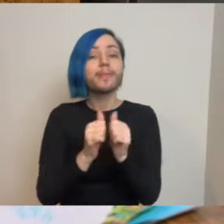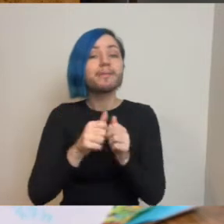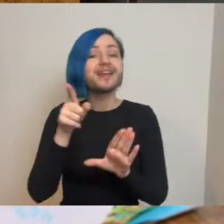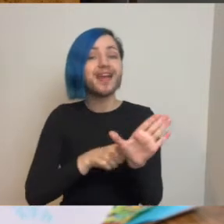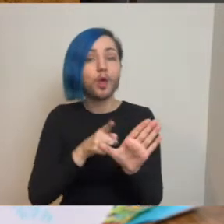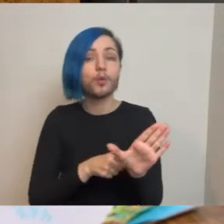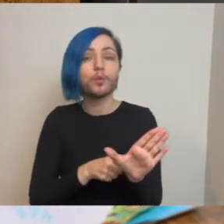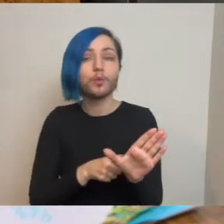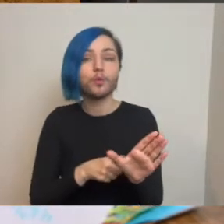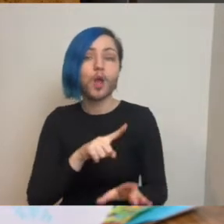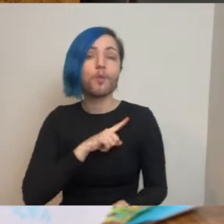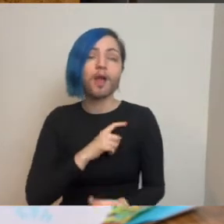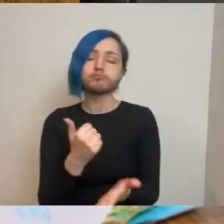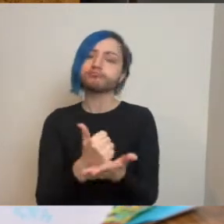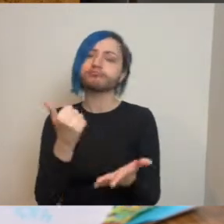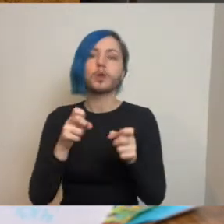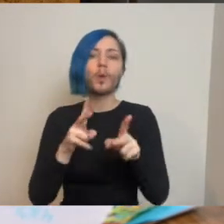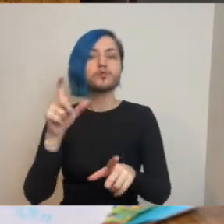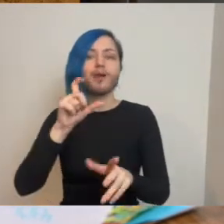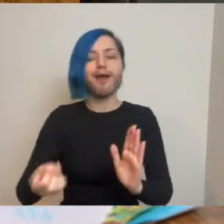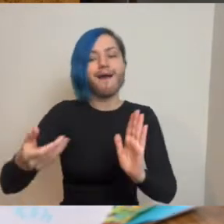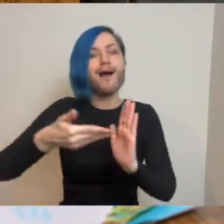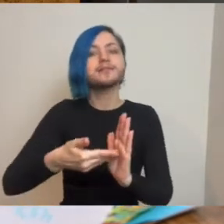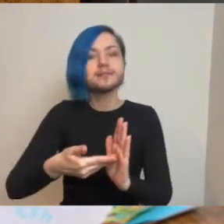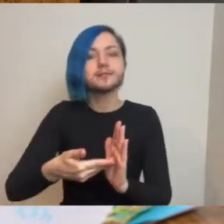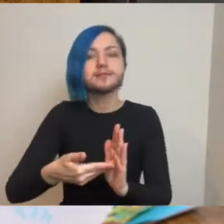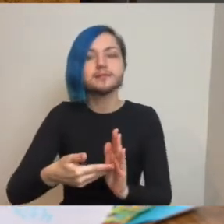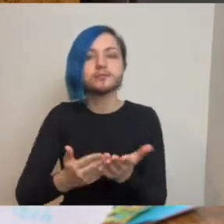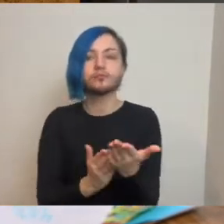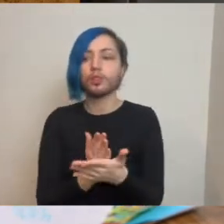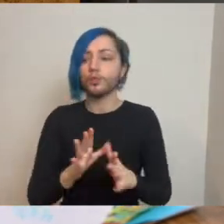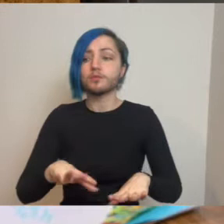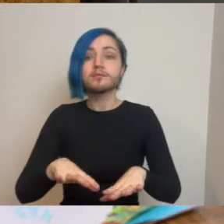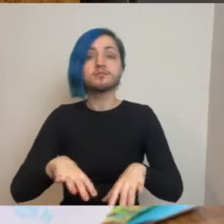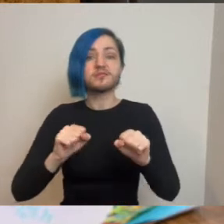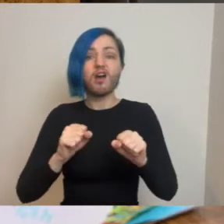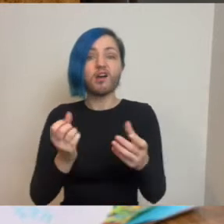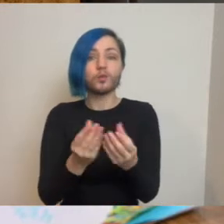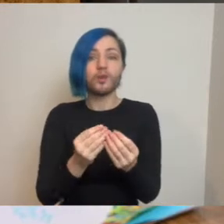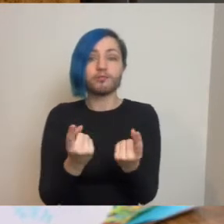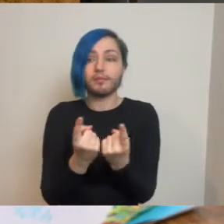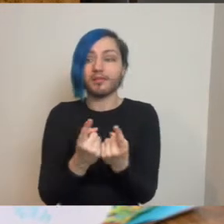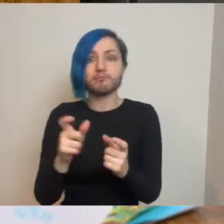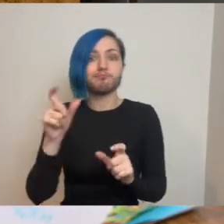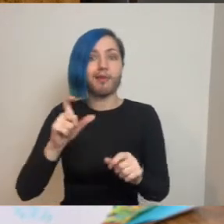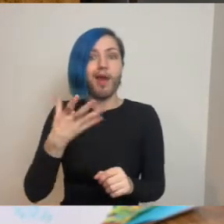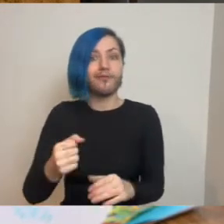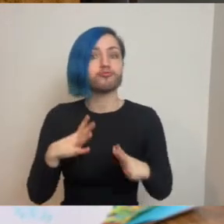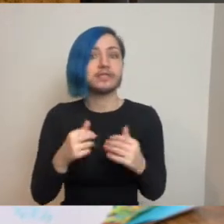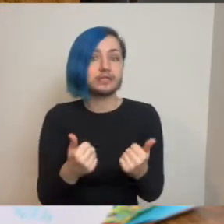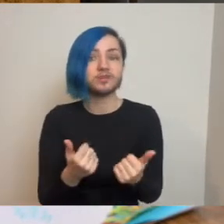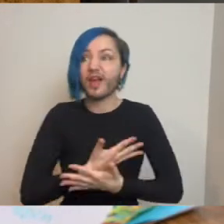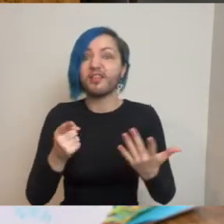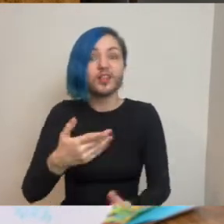of paper, because that's a great way of bringing color into your work by starting on something that already has a color. So choose